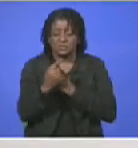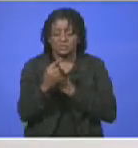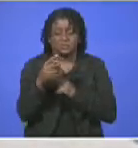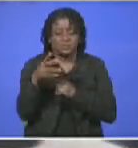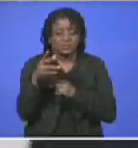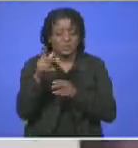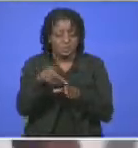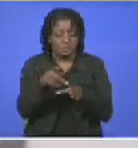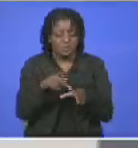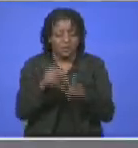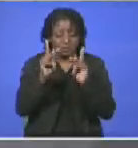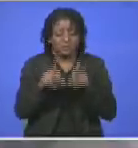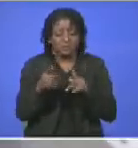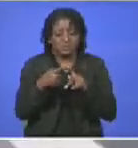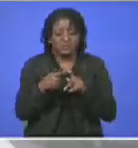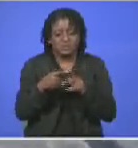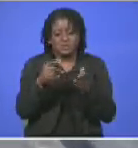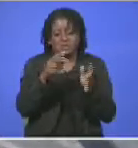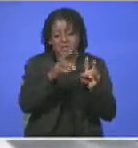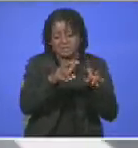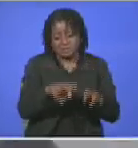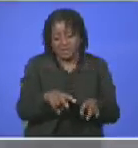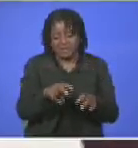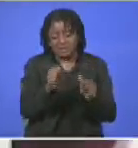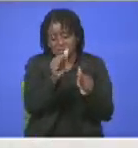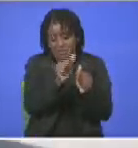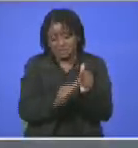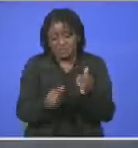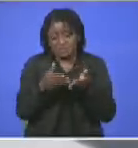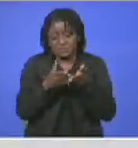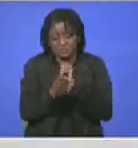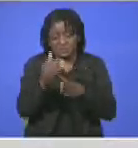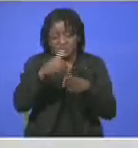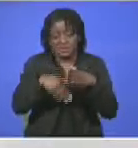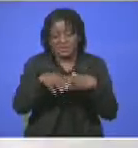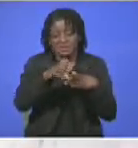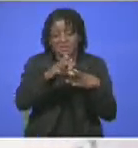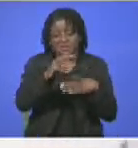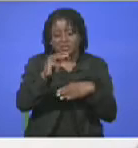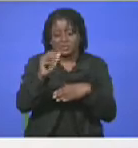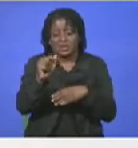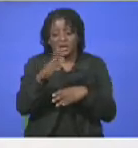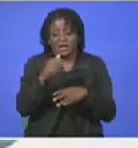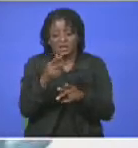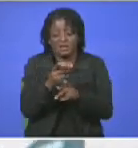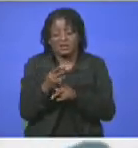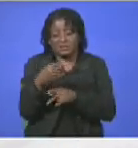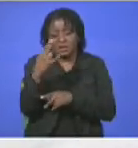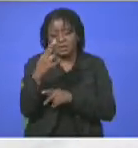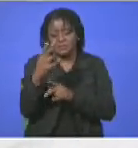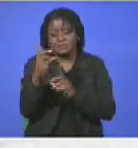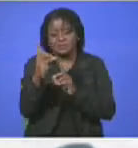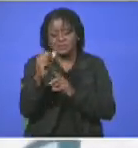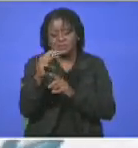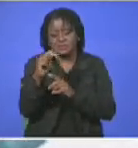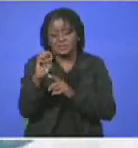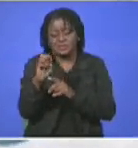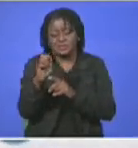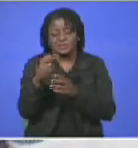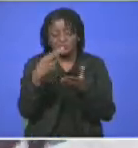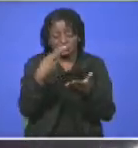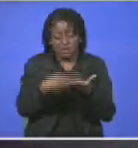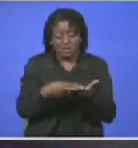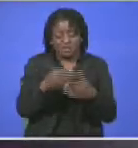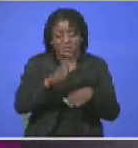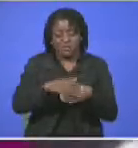in Exuma and says there are plans to introduce technology which would keep up-to-date records on the registration status of all